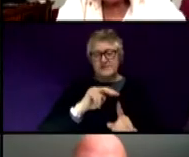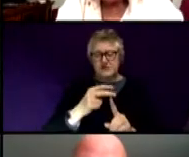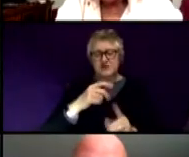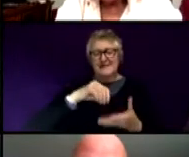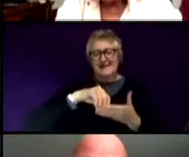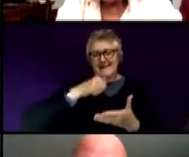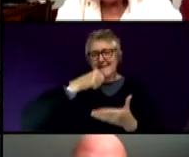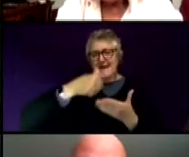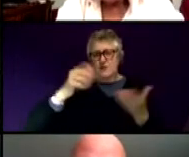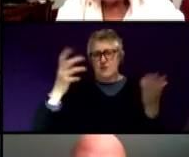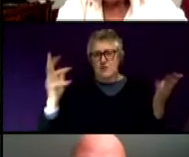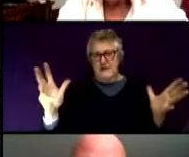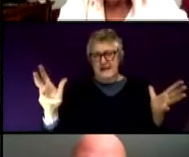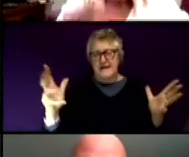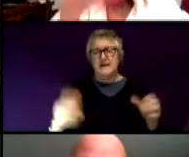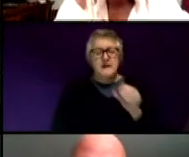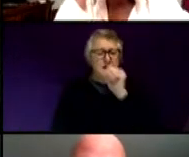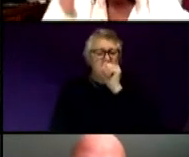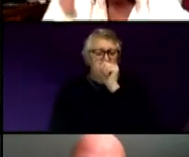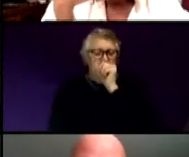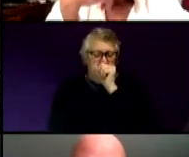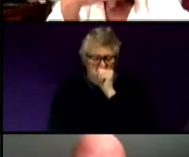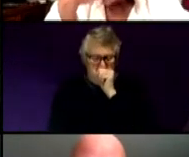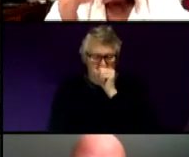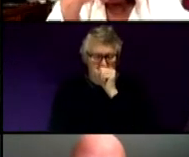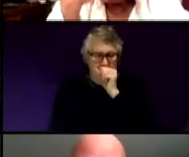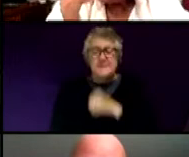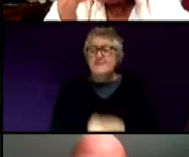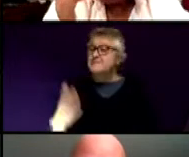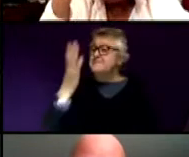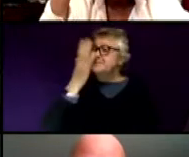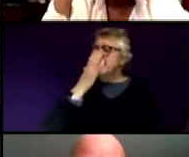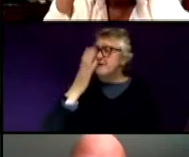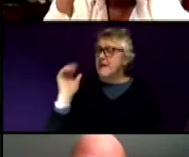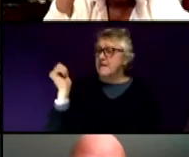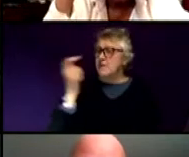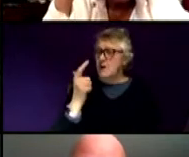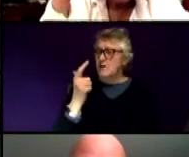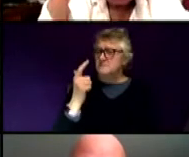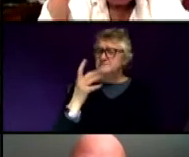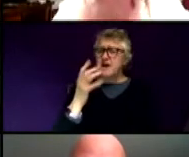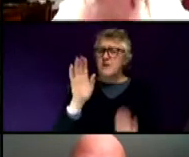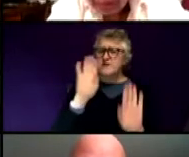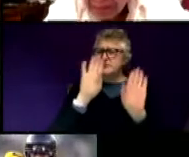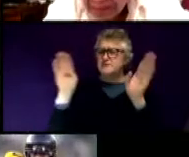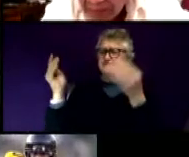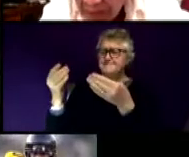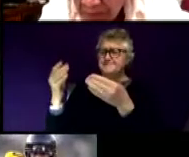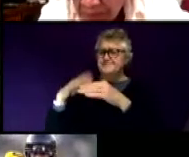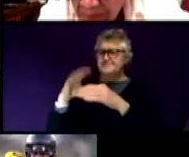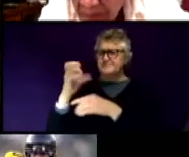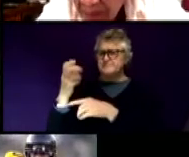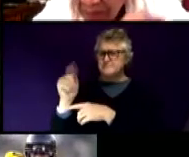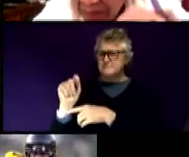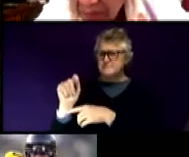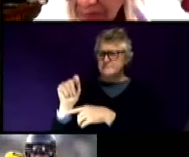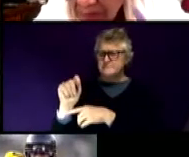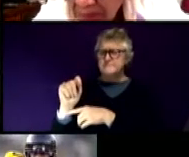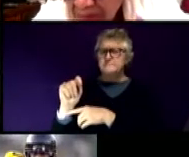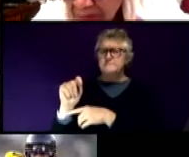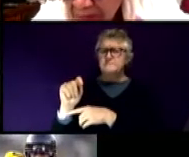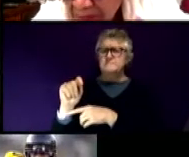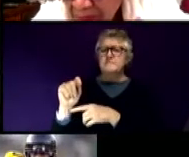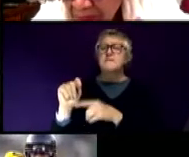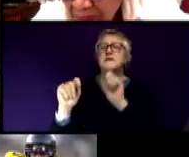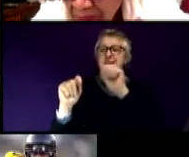Thank you all. I did want to draw attention in the chat, Rochelle Silver. Yes, the MHA has already held a town